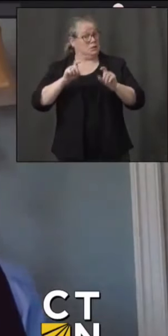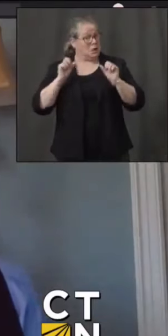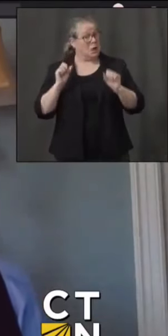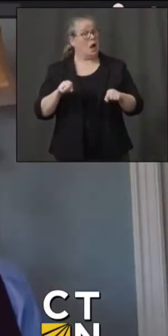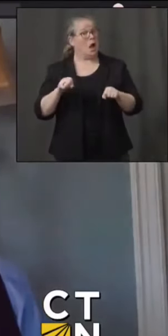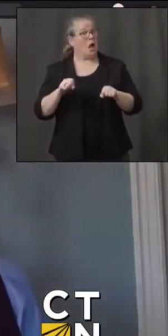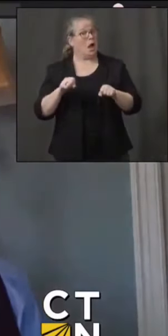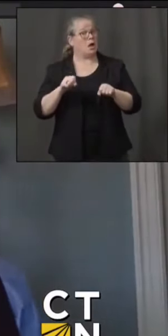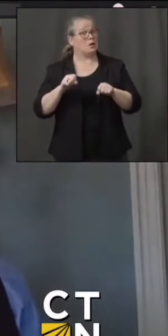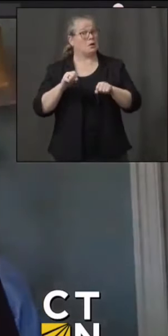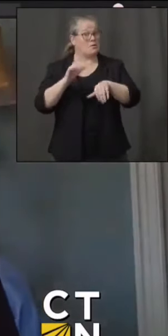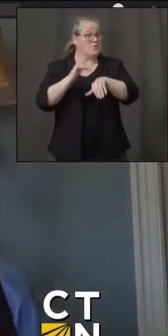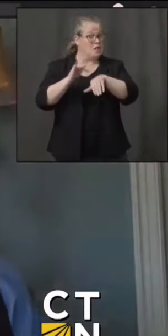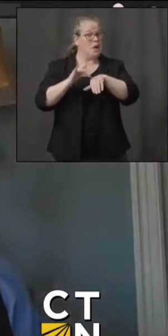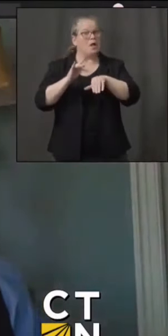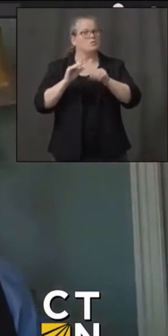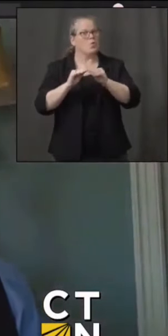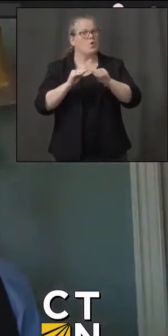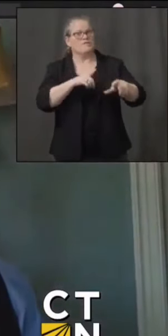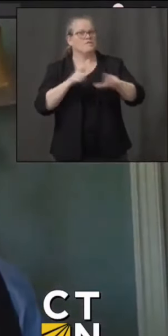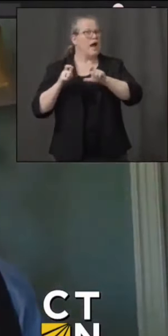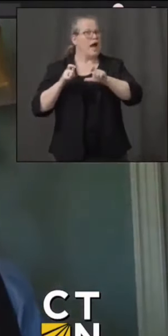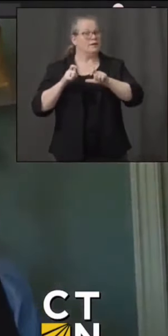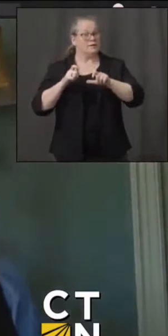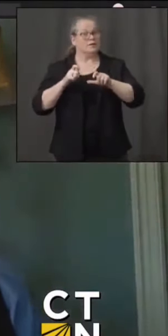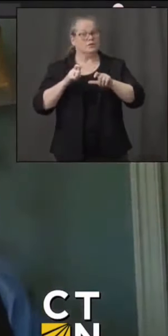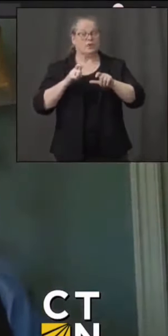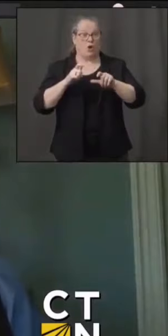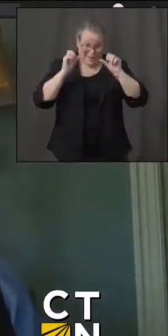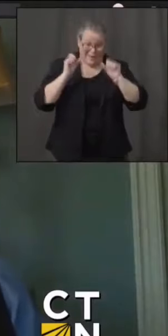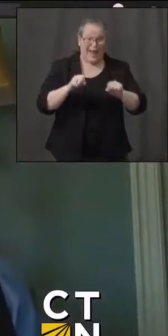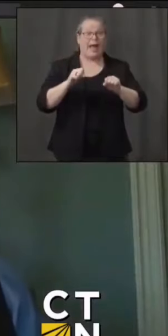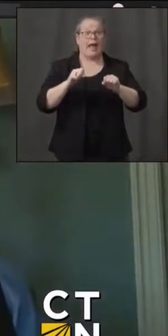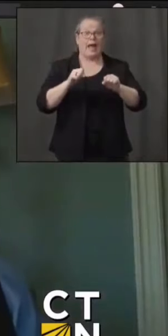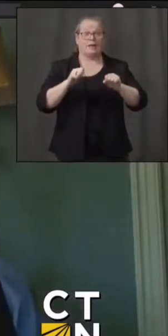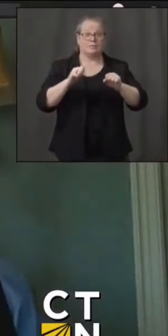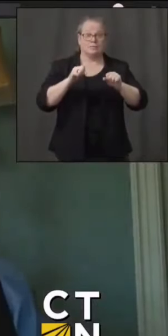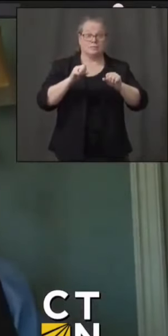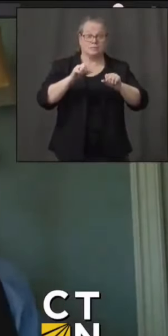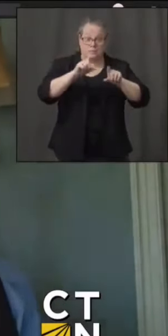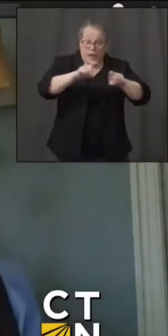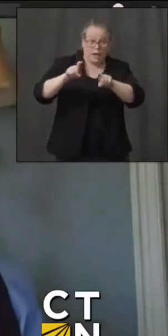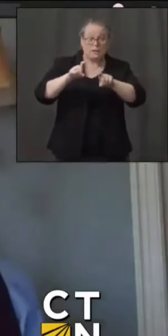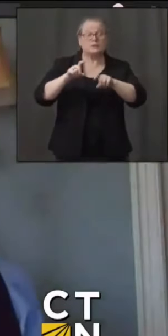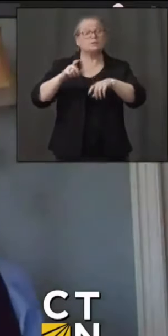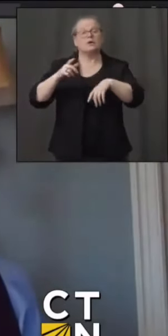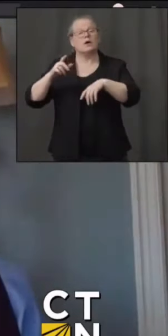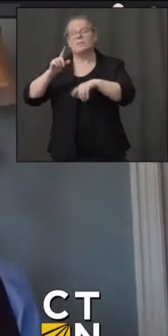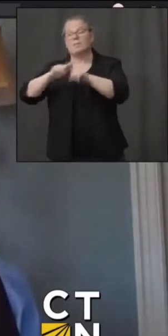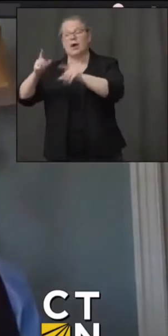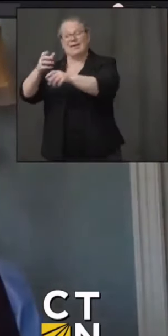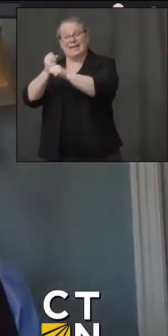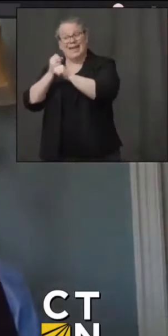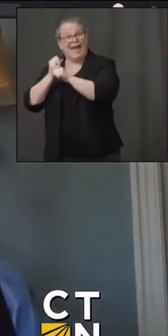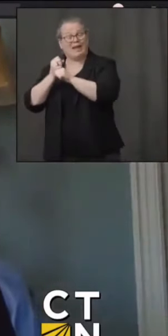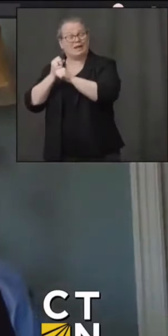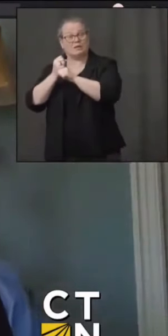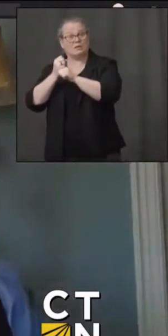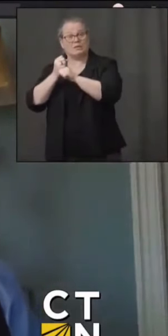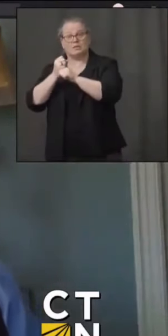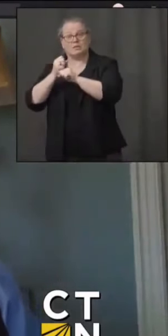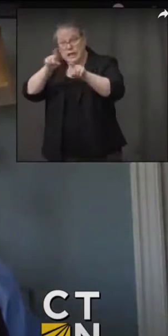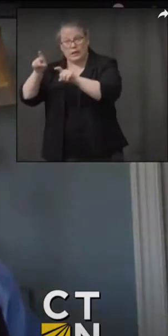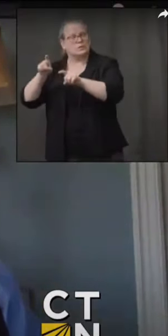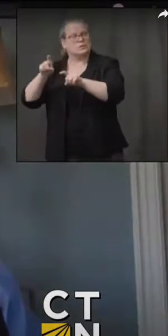the capacity to actually get samples. There's a national shortage of swabs right now, for example, and